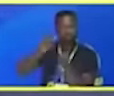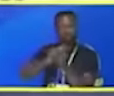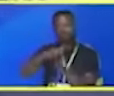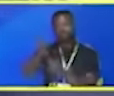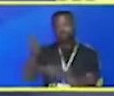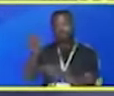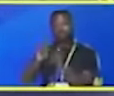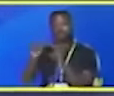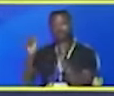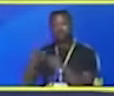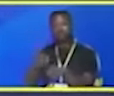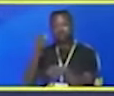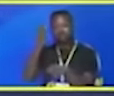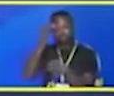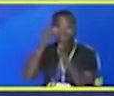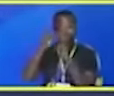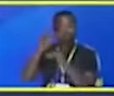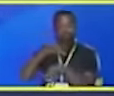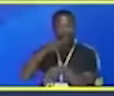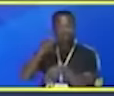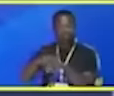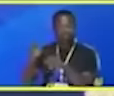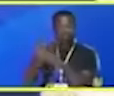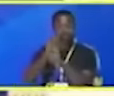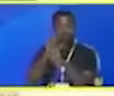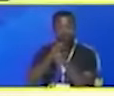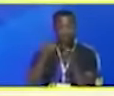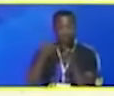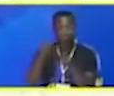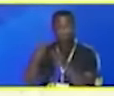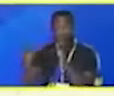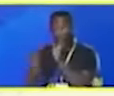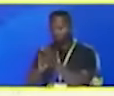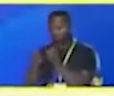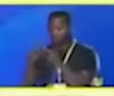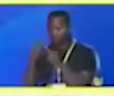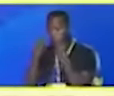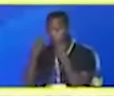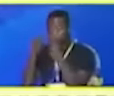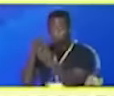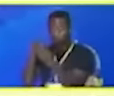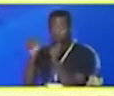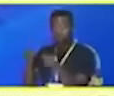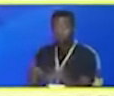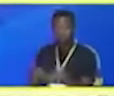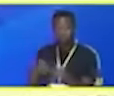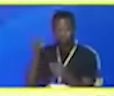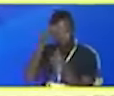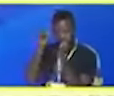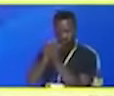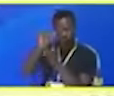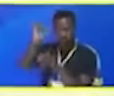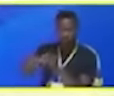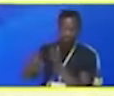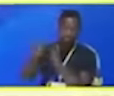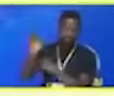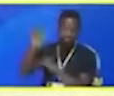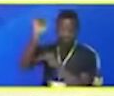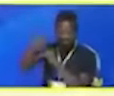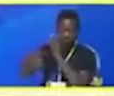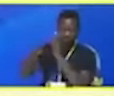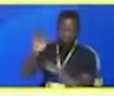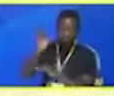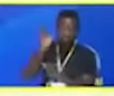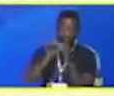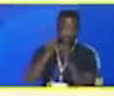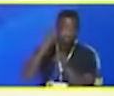person? Do you know his nature enough to know him when you see him? That I know this is God. When you